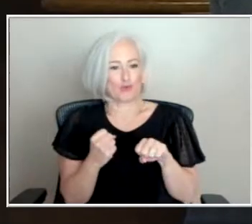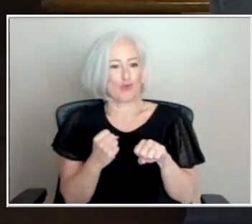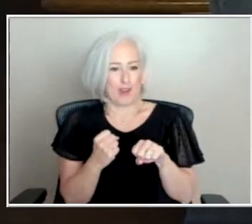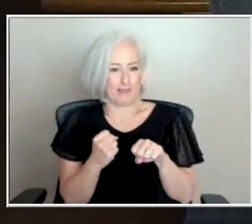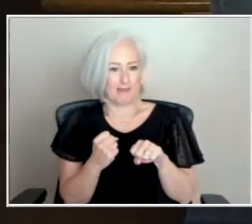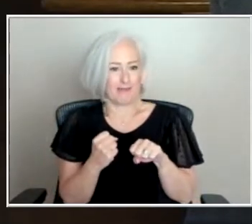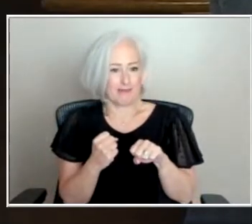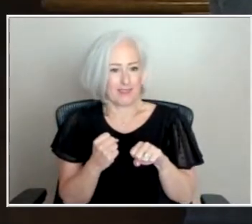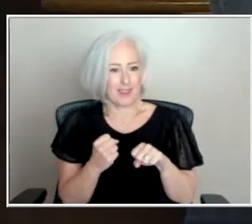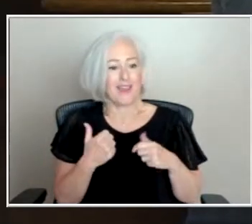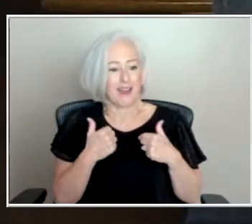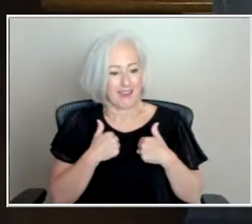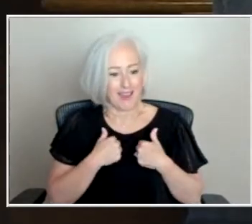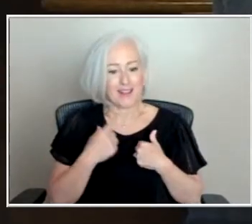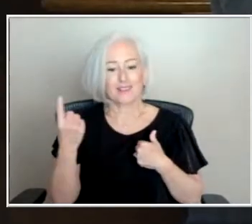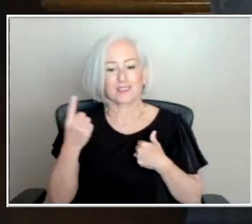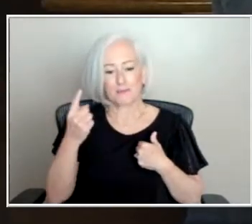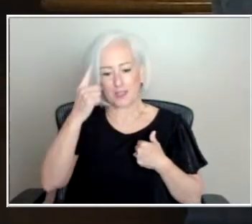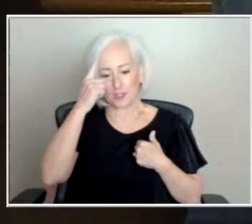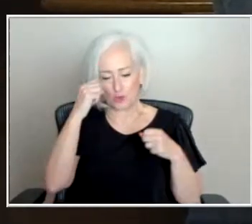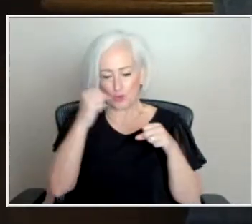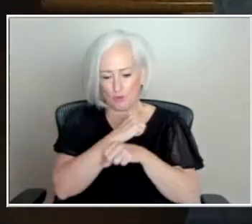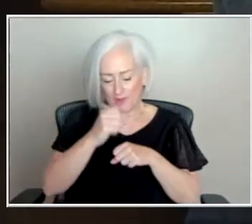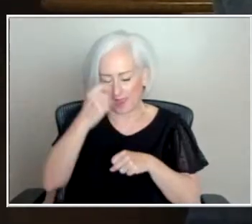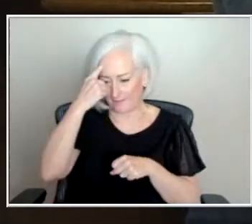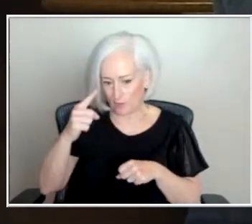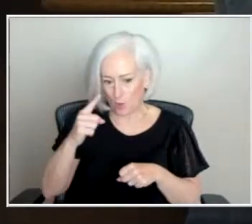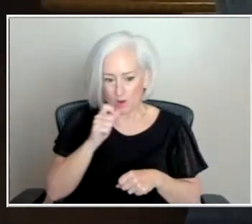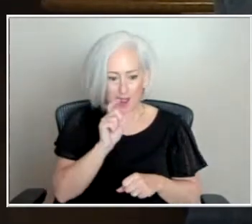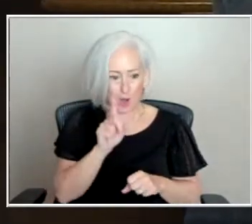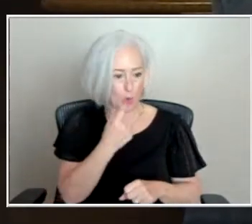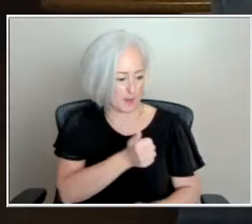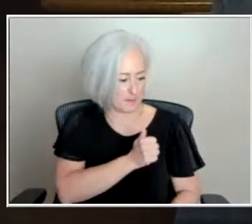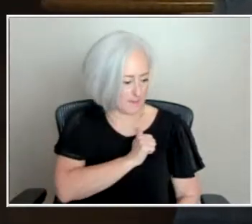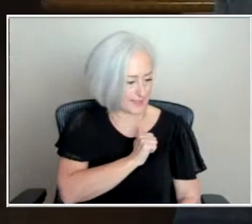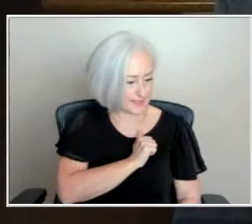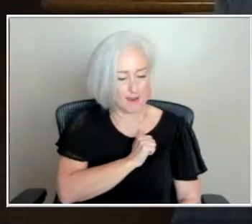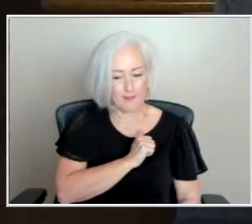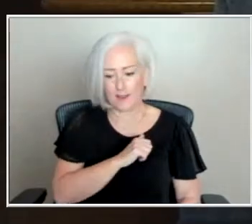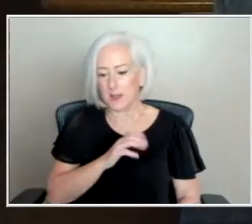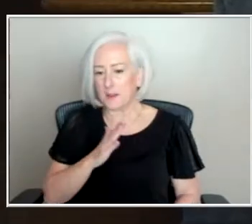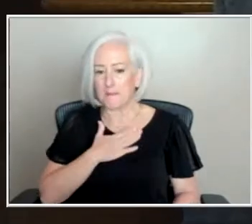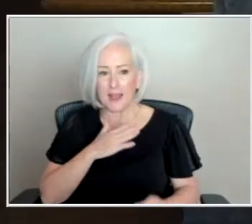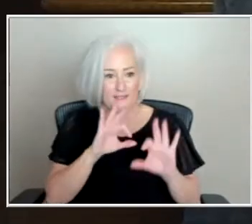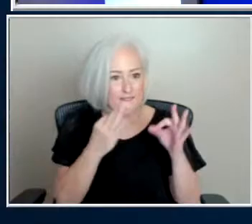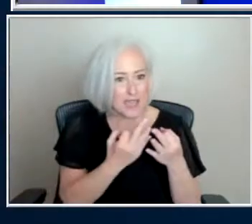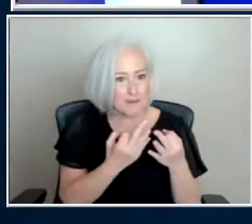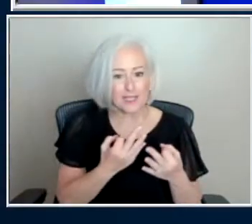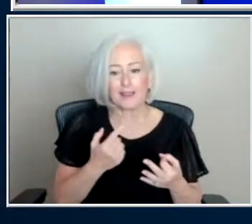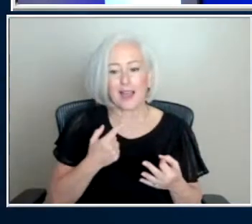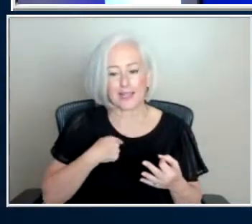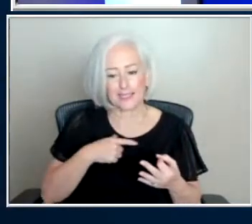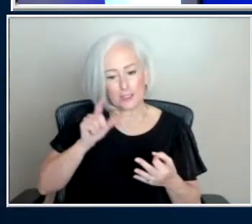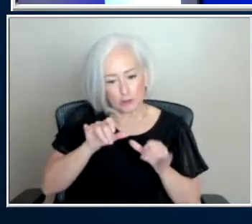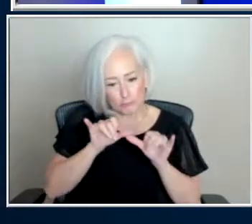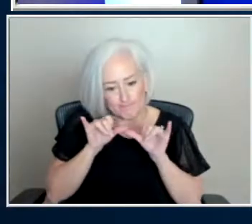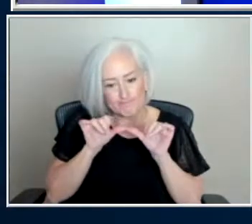besides just myself and my family to fight for. I need to be here to raise this baby. So.